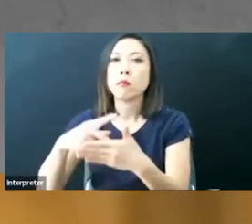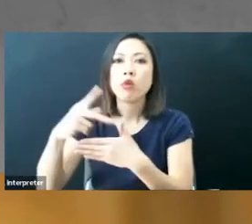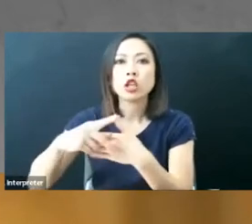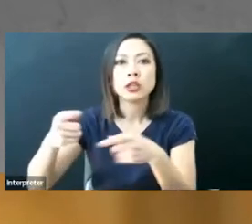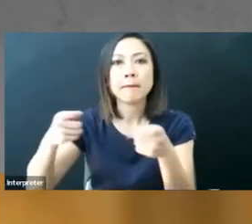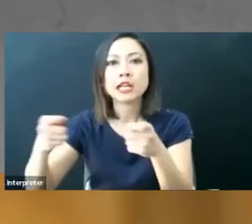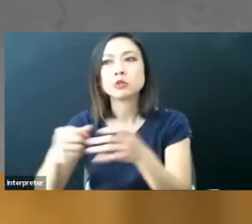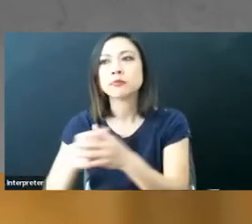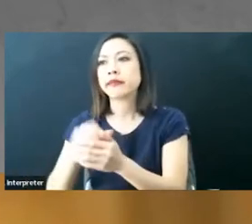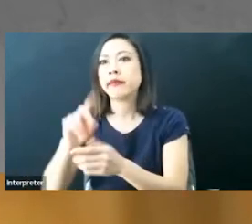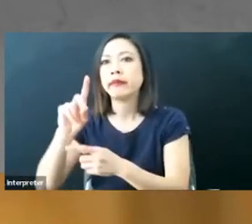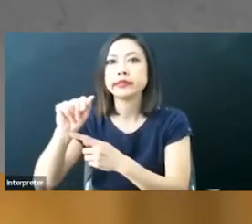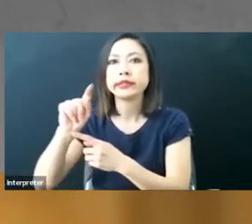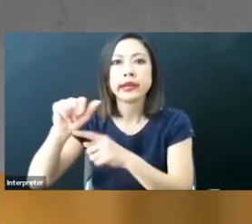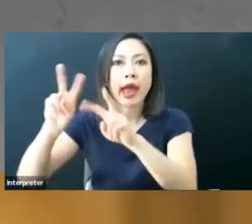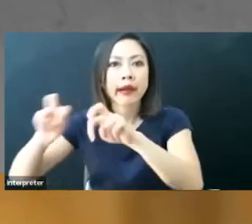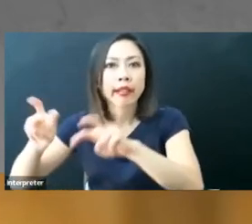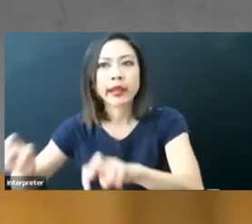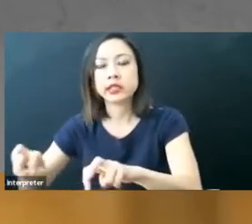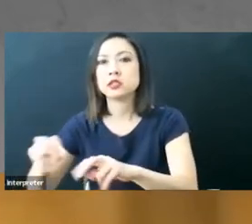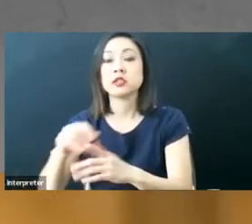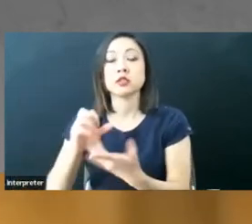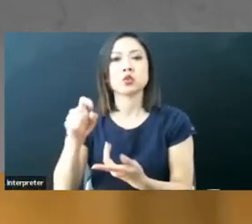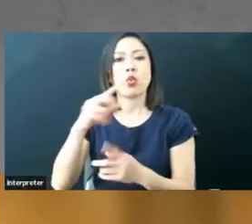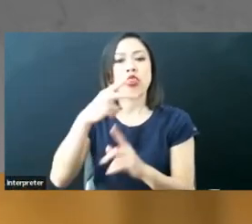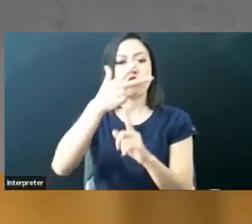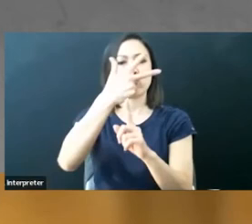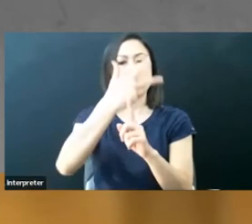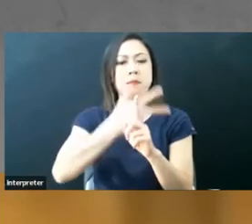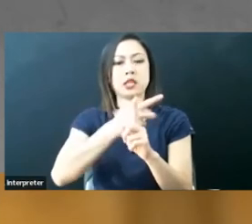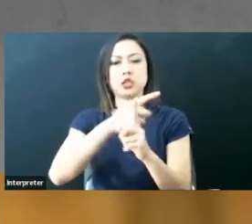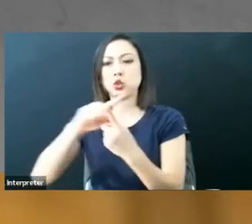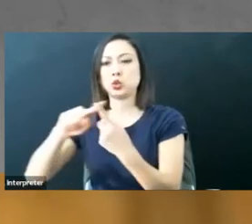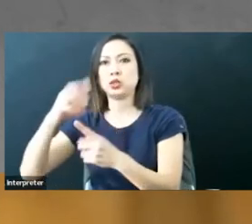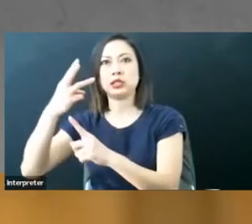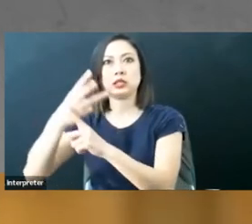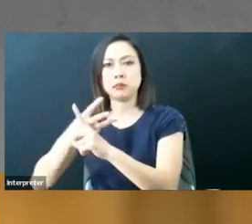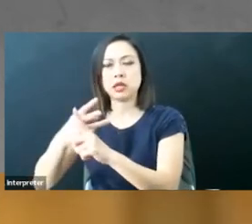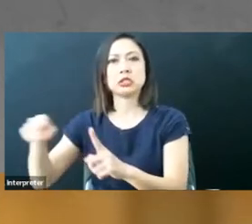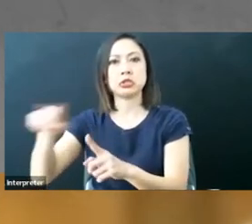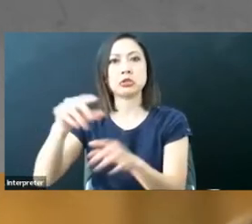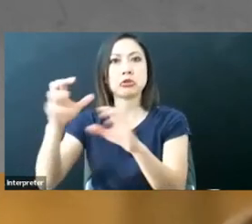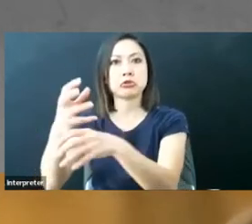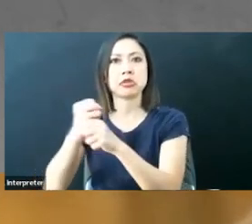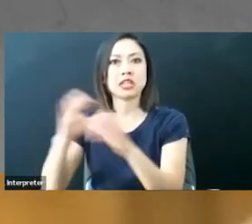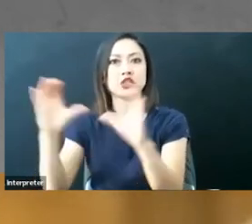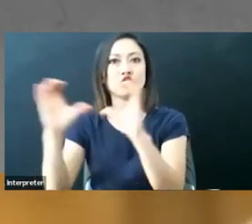in 3 to 6 months they can get a certificate that opens doors for them. And